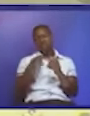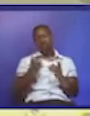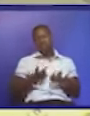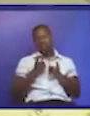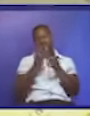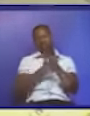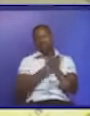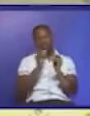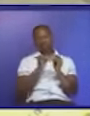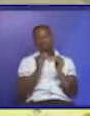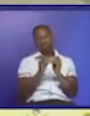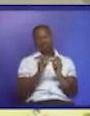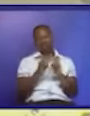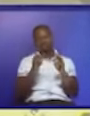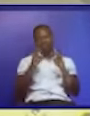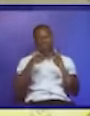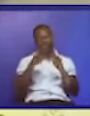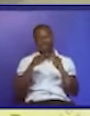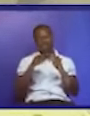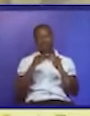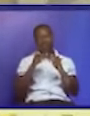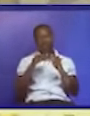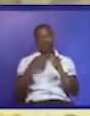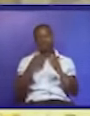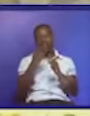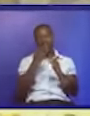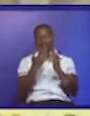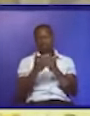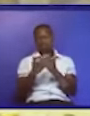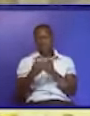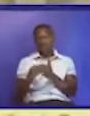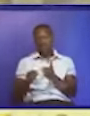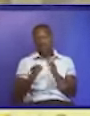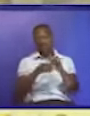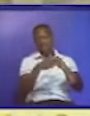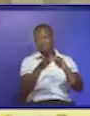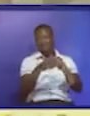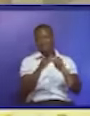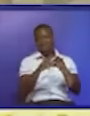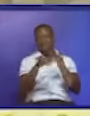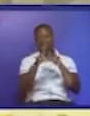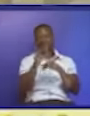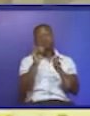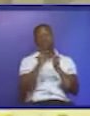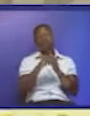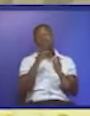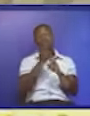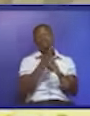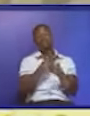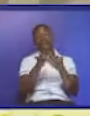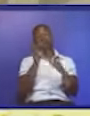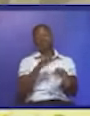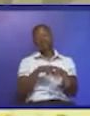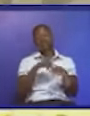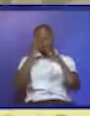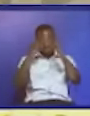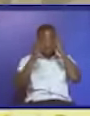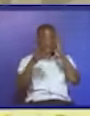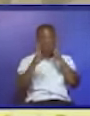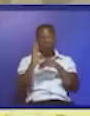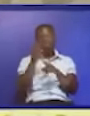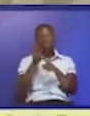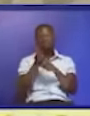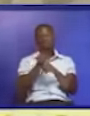with revelation. If you bring money as a bribe to God, you are only wasting your time. It will not happen because God is not